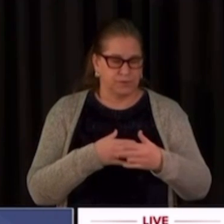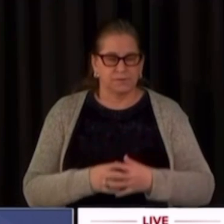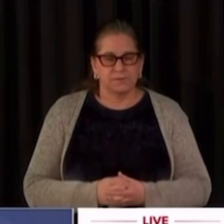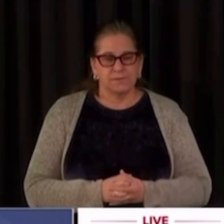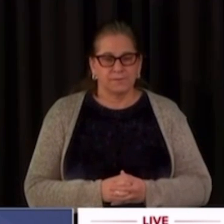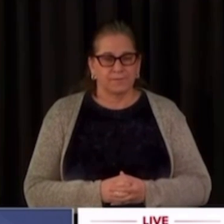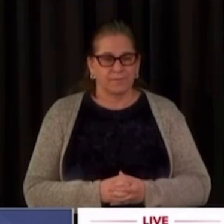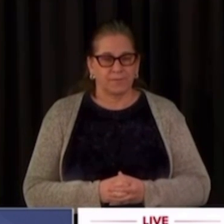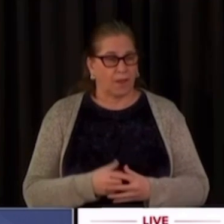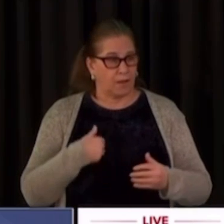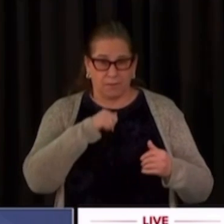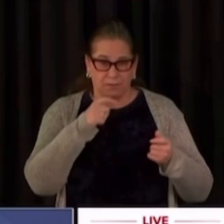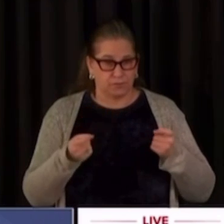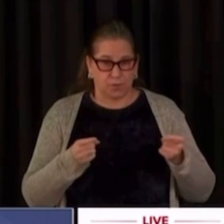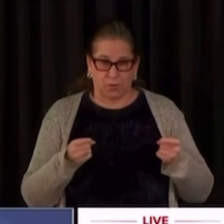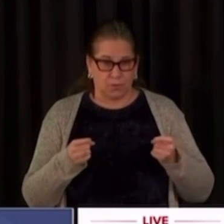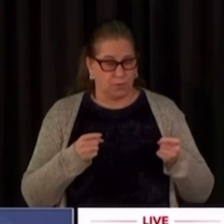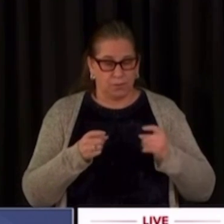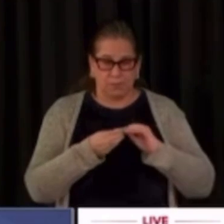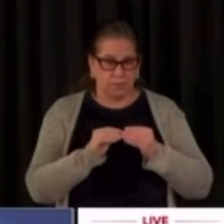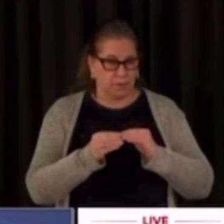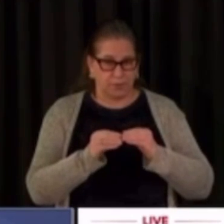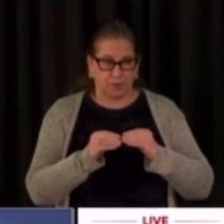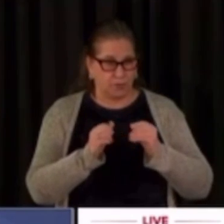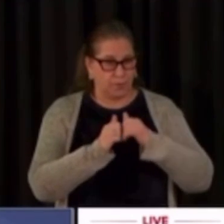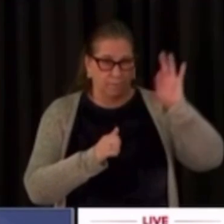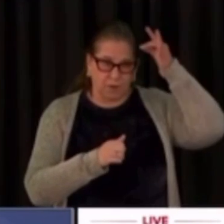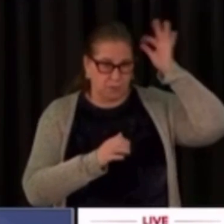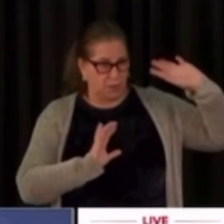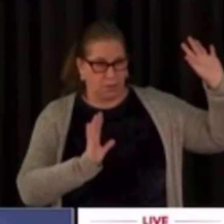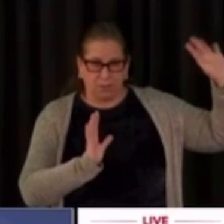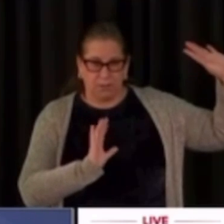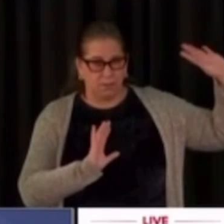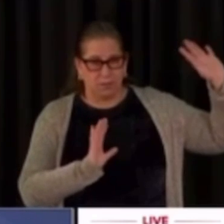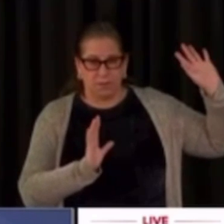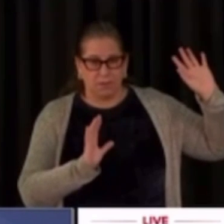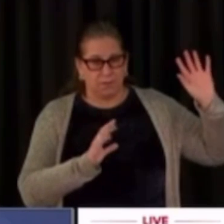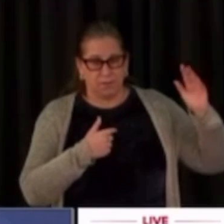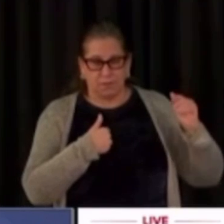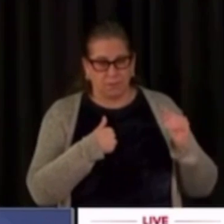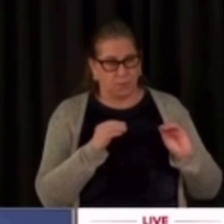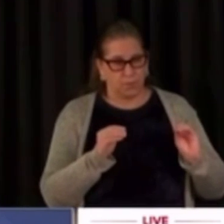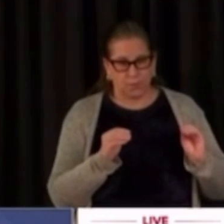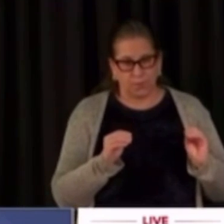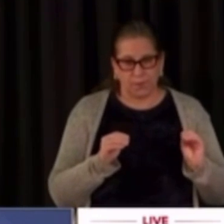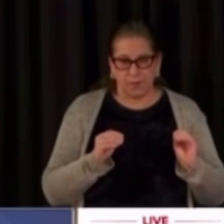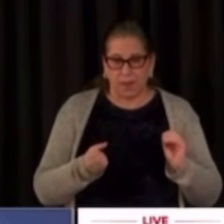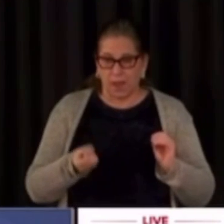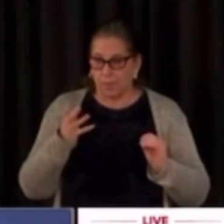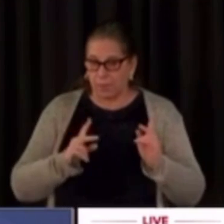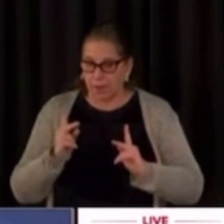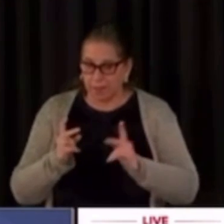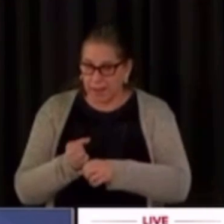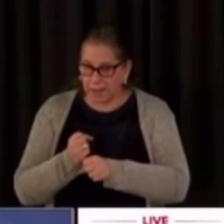control how much vaccine we receive from the federal government or how quickly individuals take up the vaccine in each